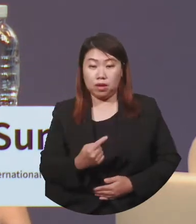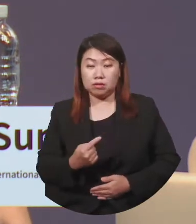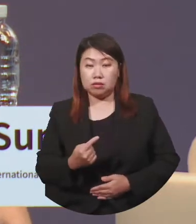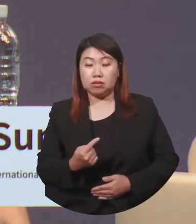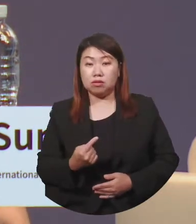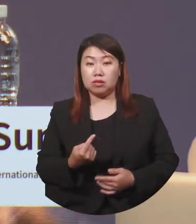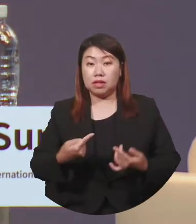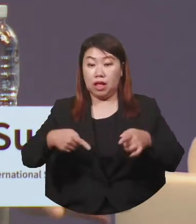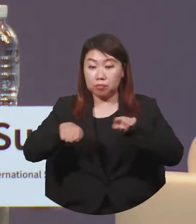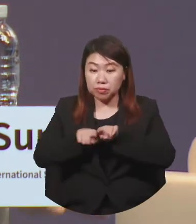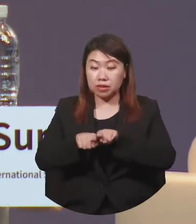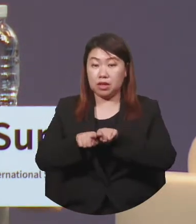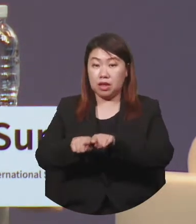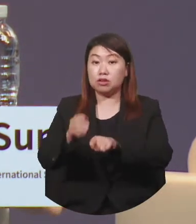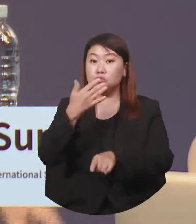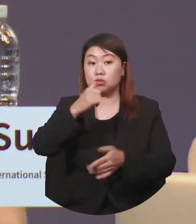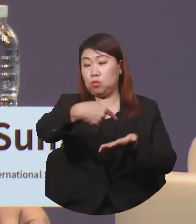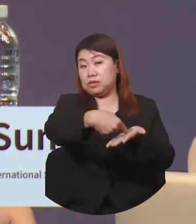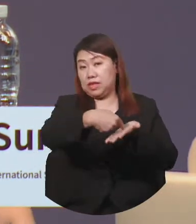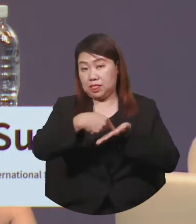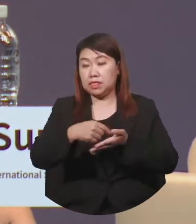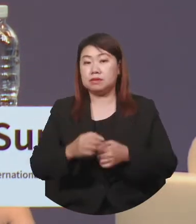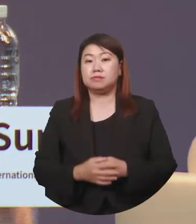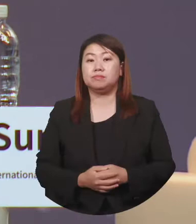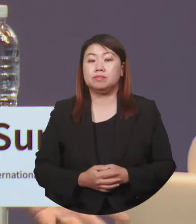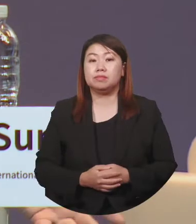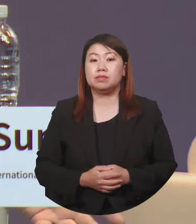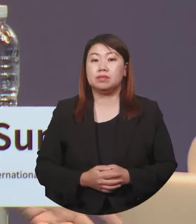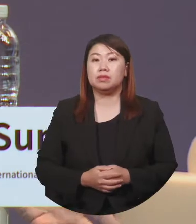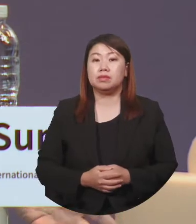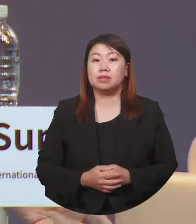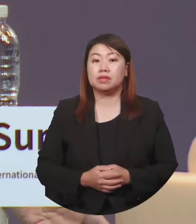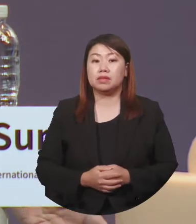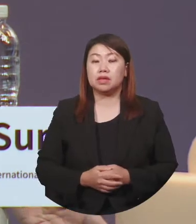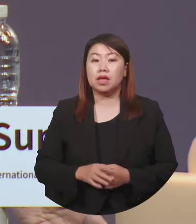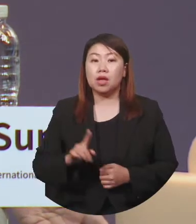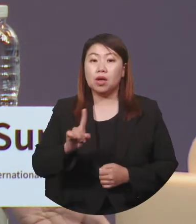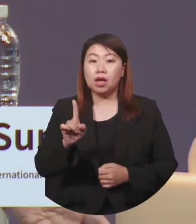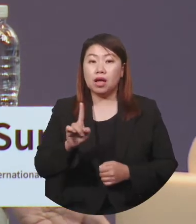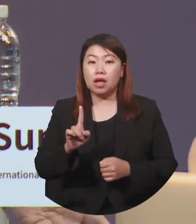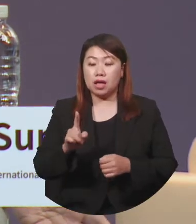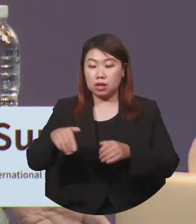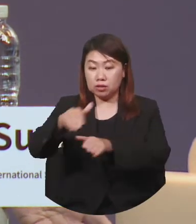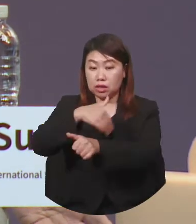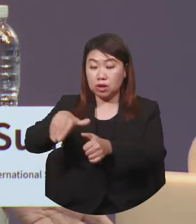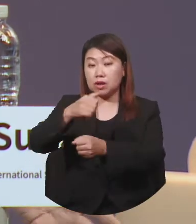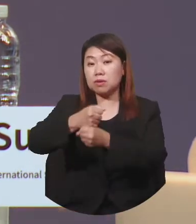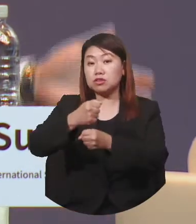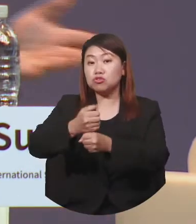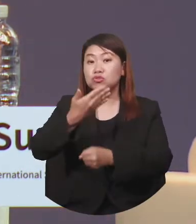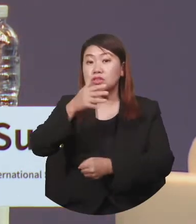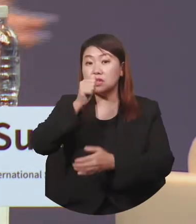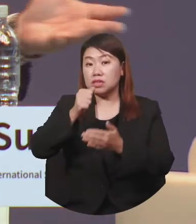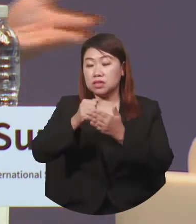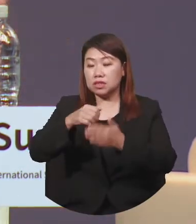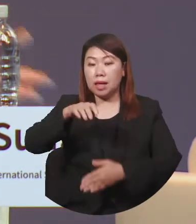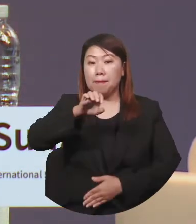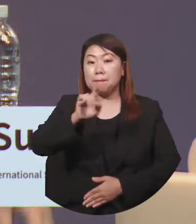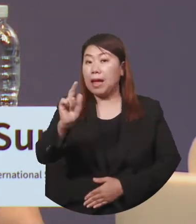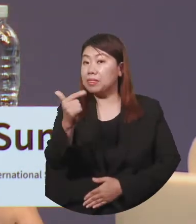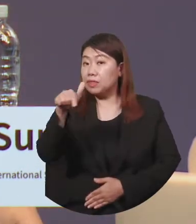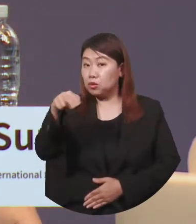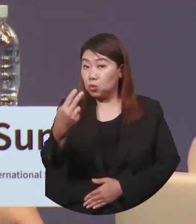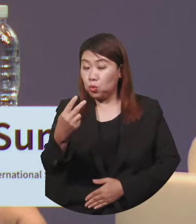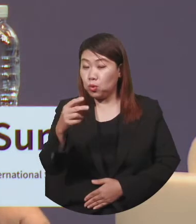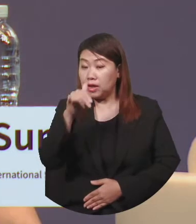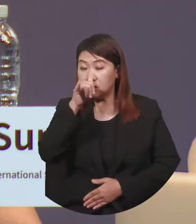startup environment, especially in Pangyo area. Okay, we said yes, we can facilitate them. And then this program can be partnered